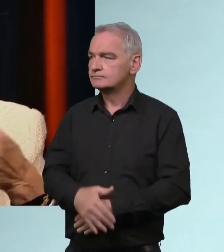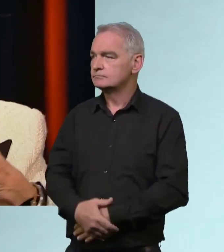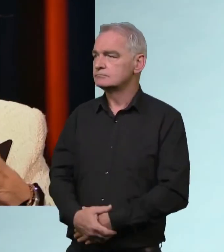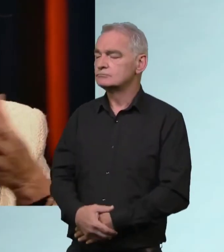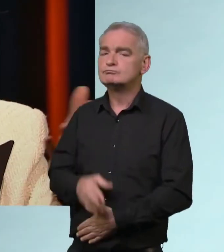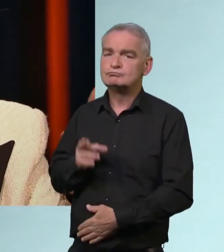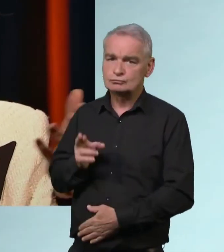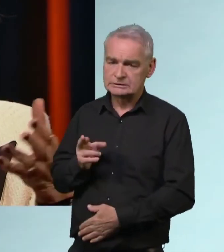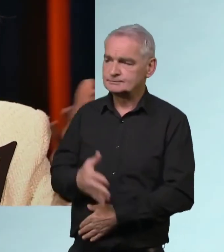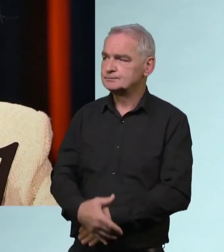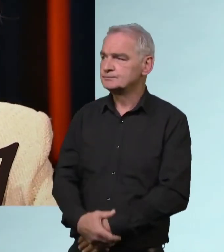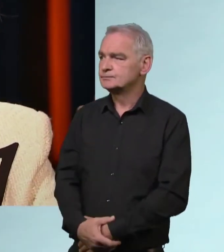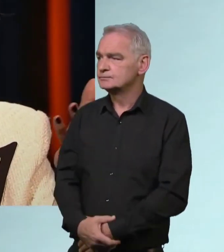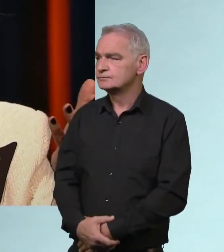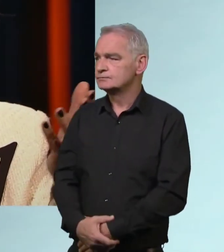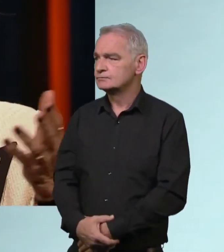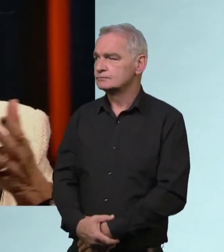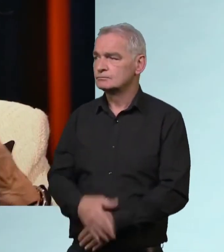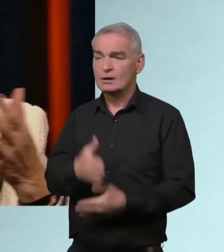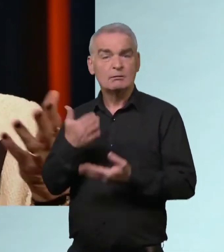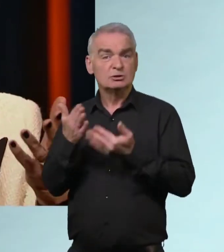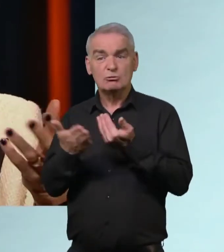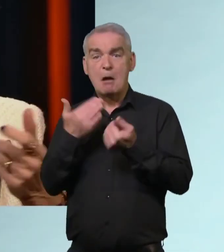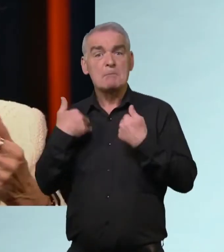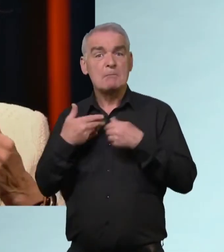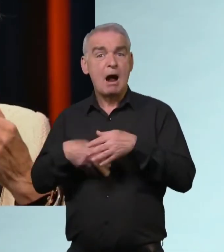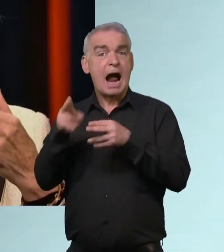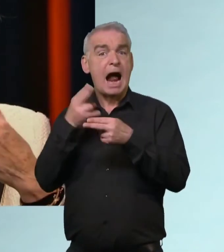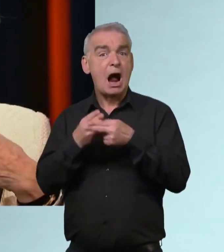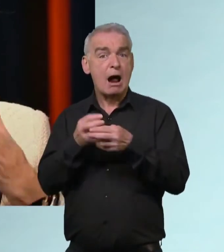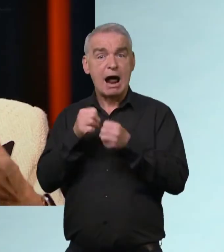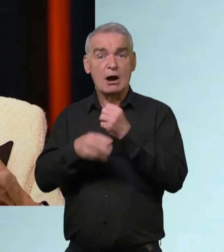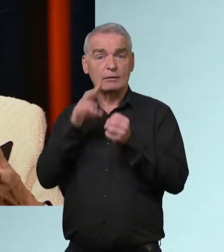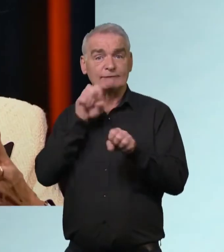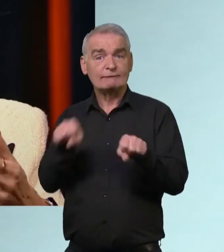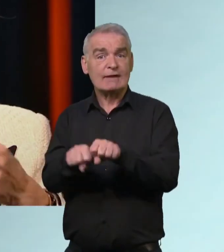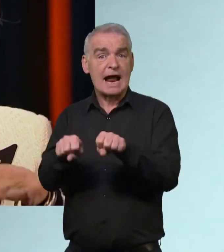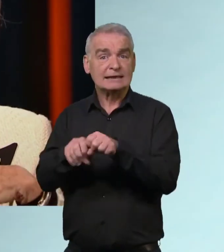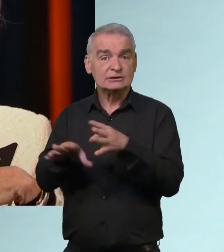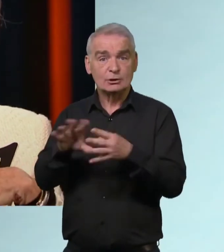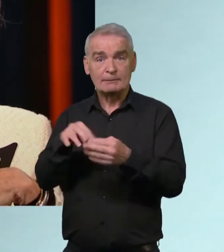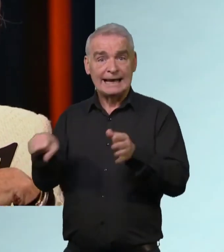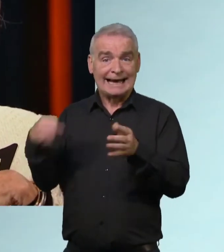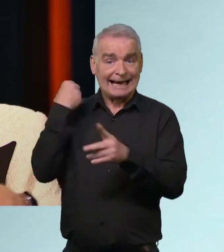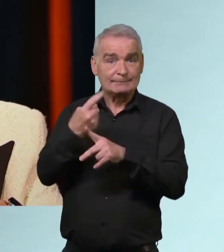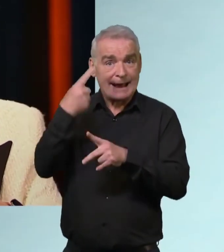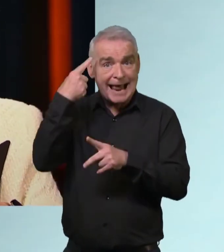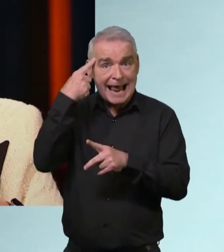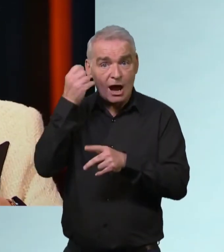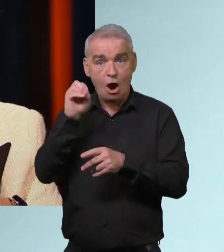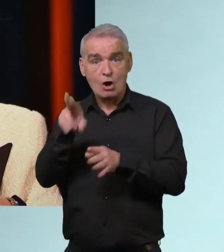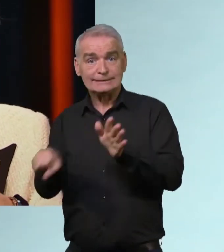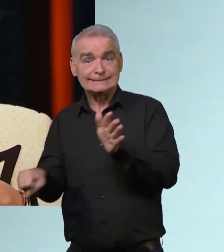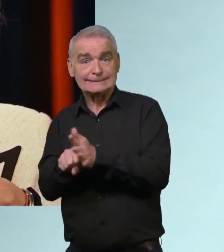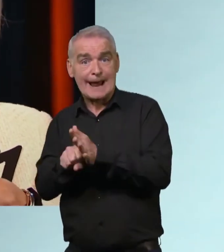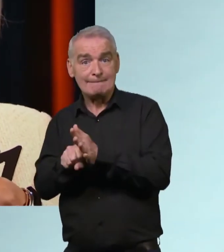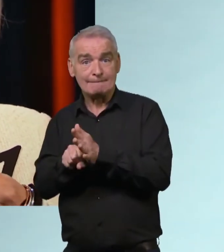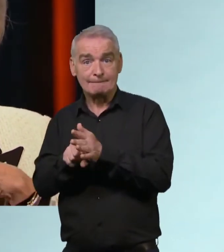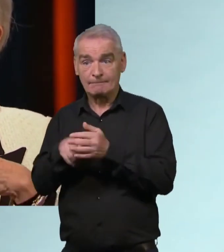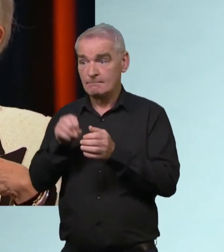Right. Young men that go out and end up in a fight and get hit in the head or get stabbed. And you've got your